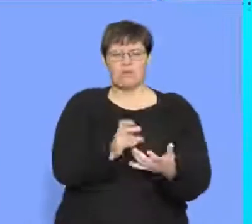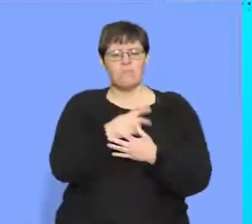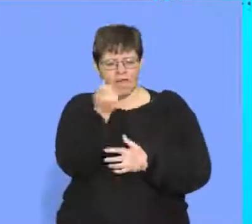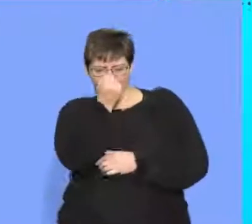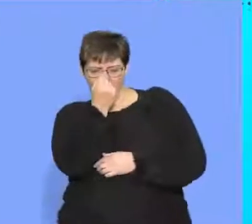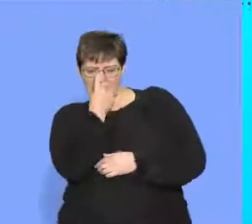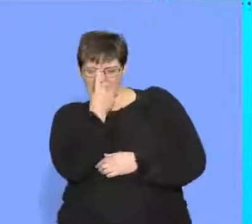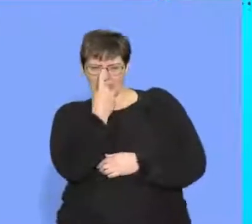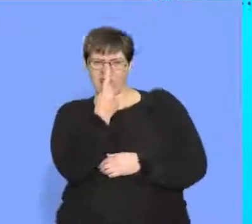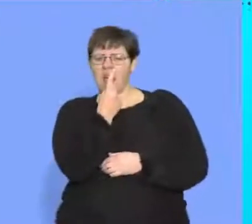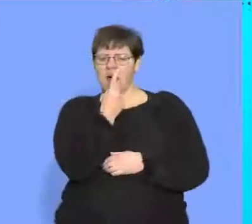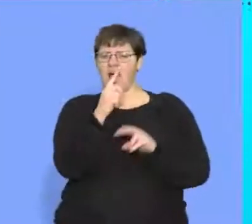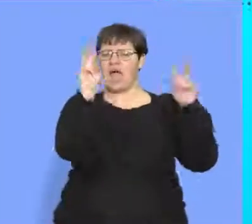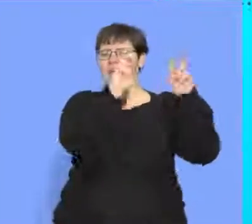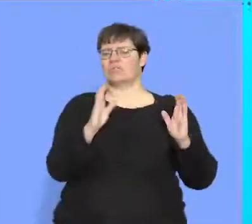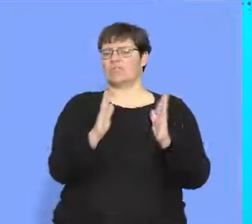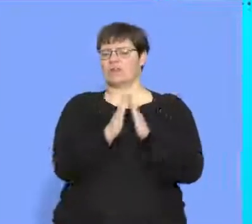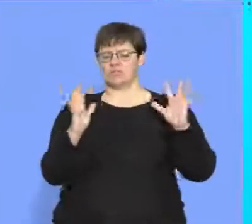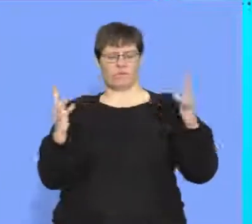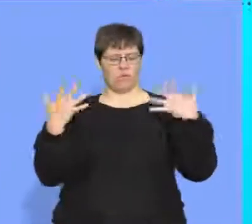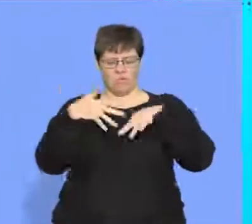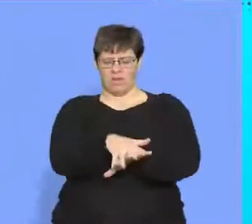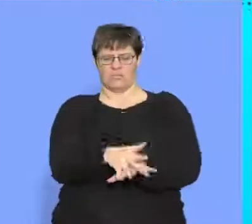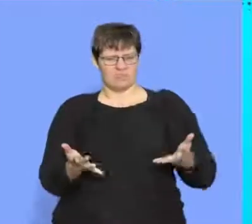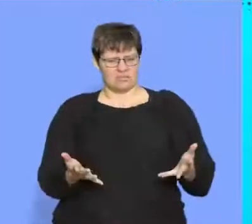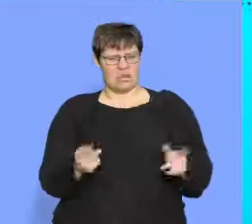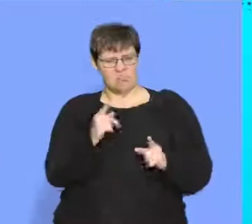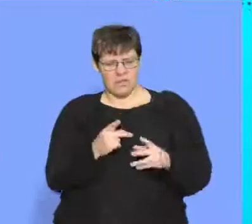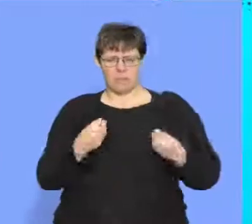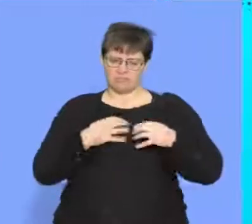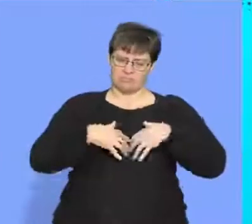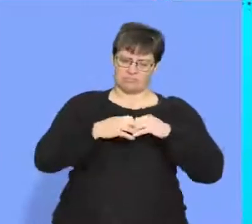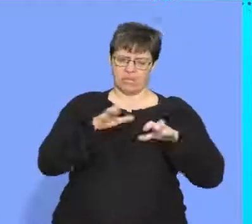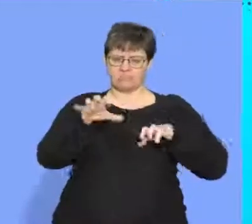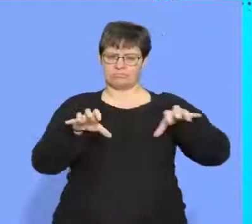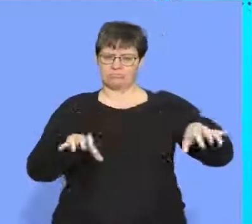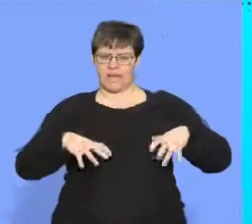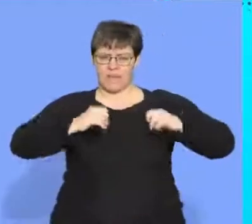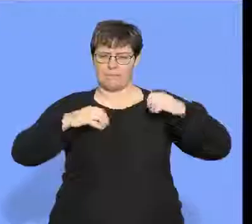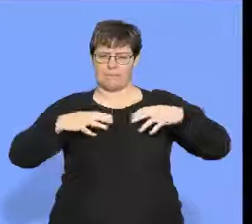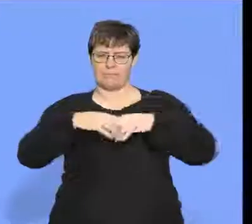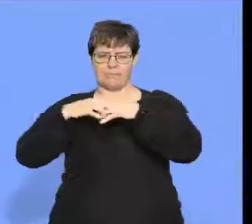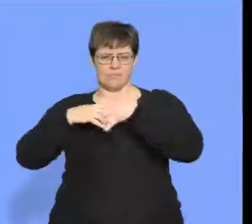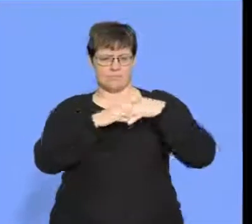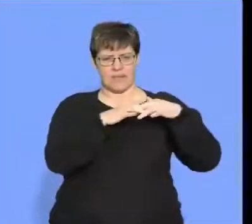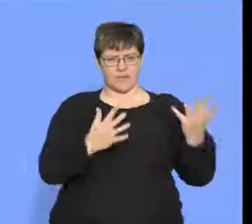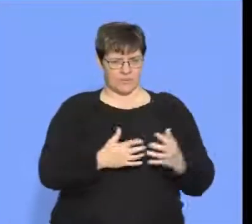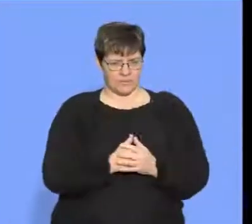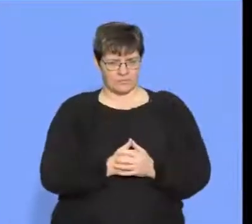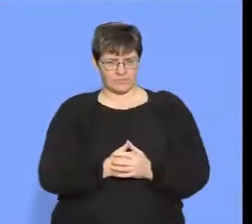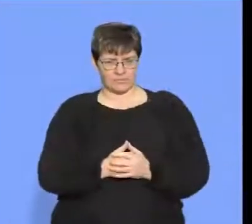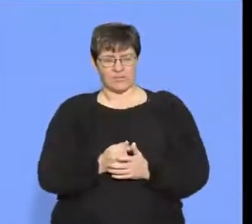so that we can understand electromagnetic, the combination of the two, and how it propagates? When posed with